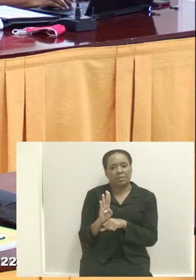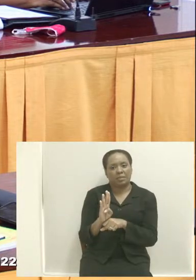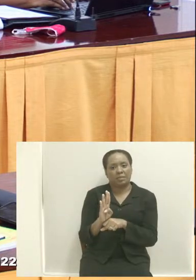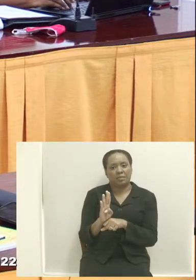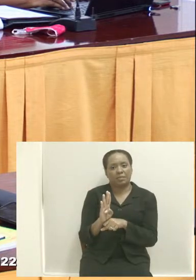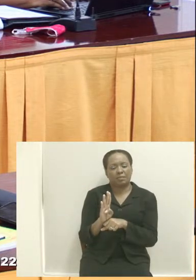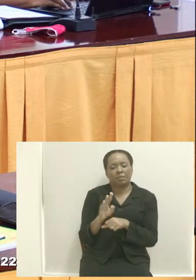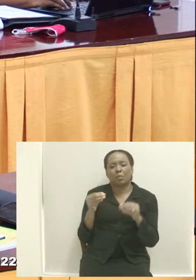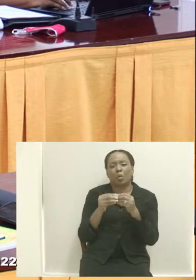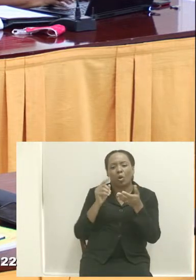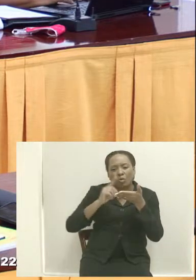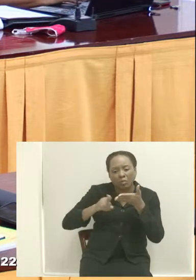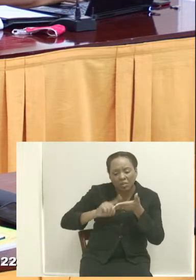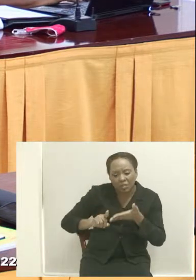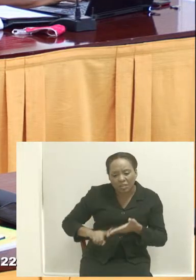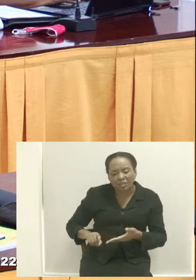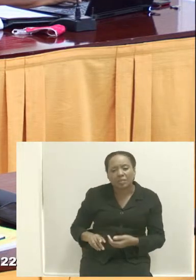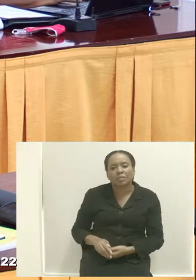from the